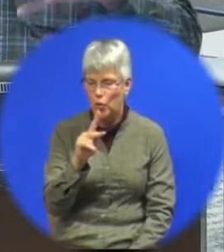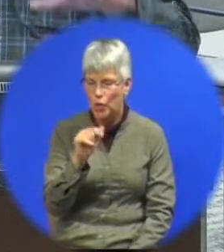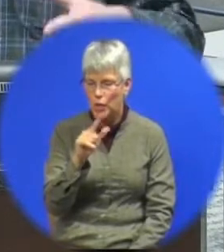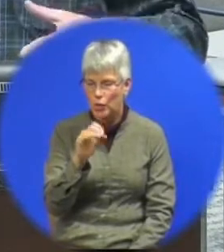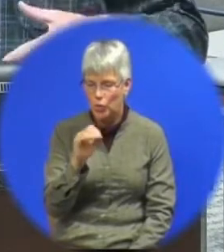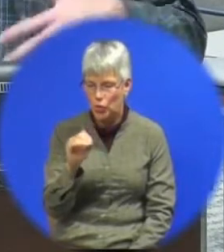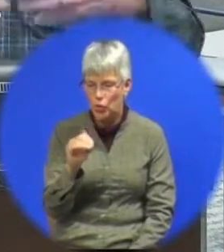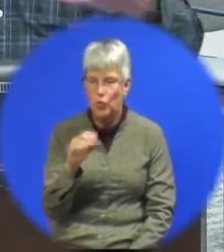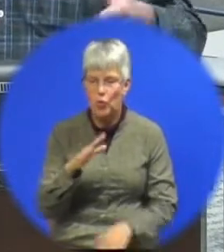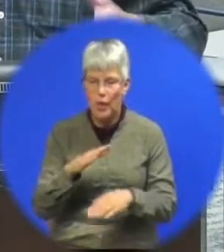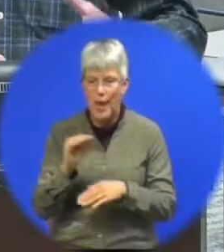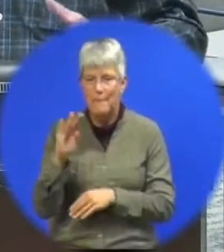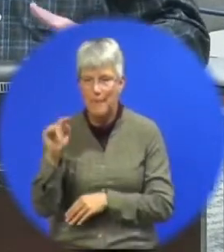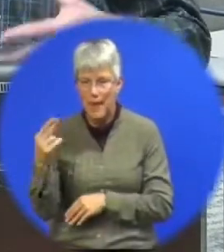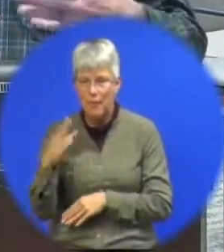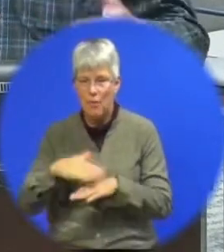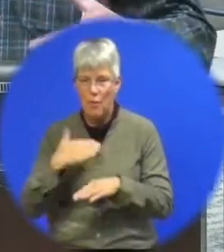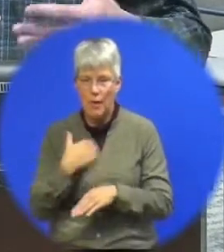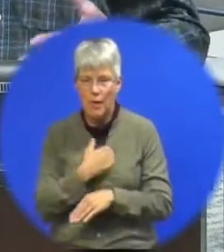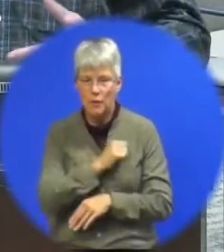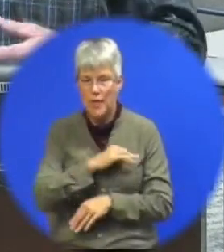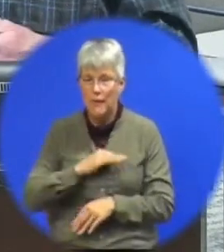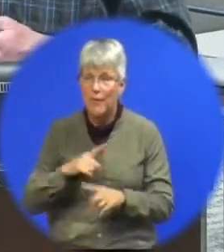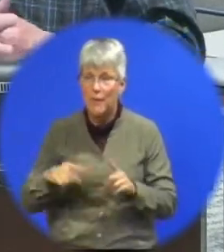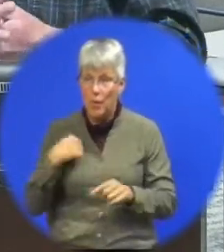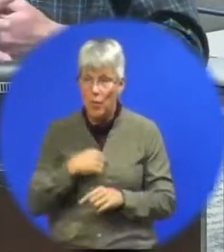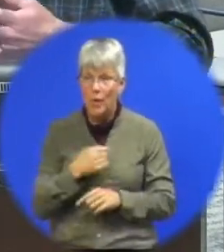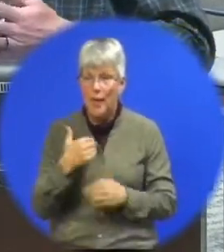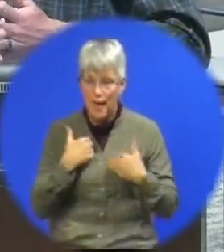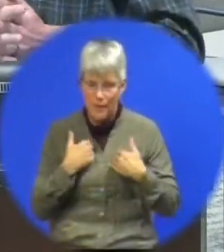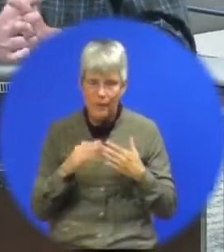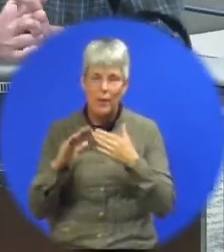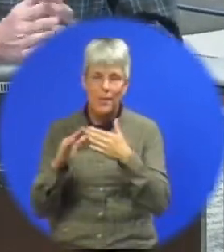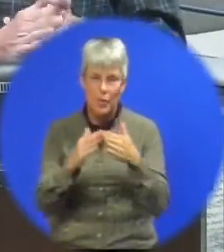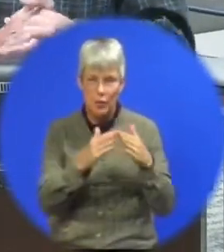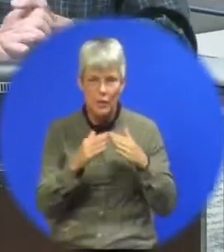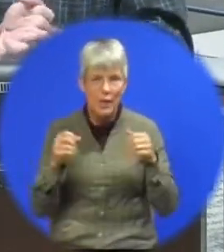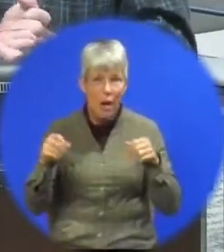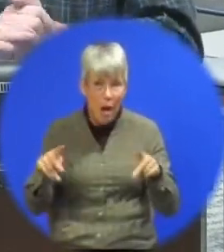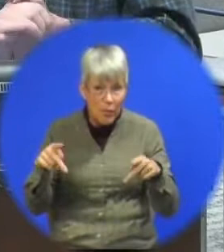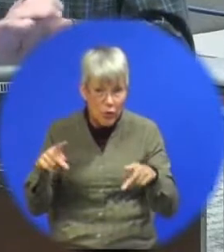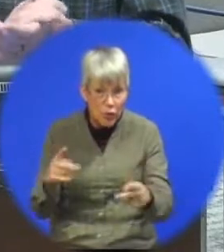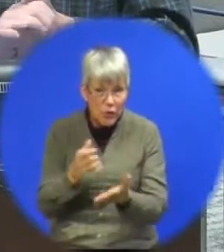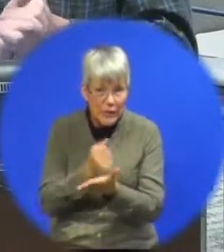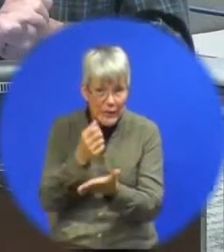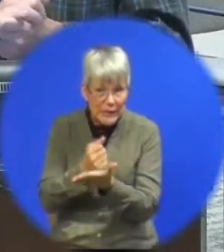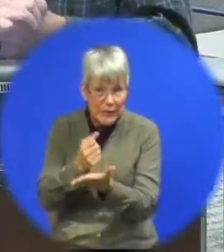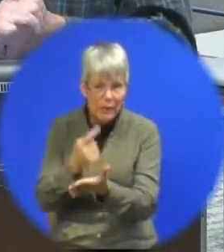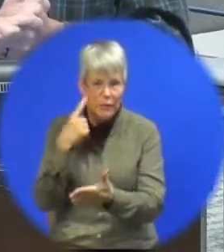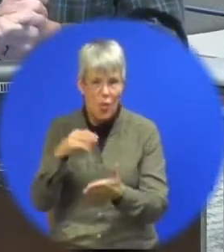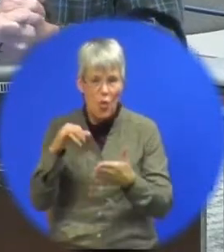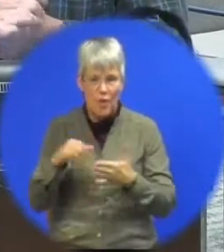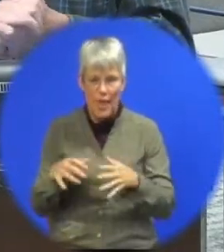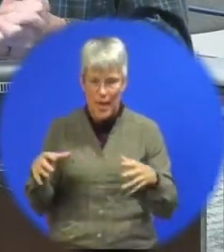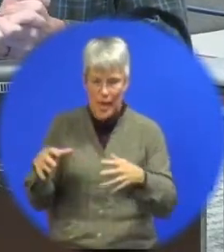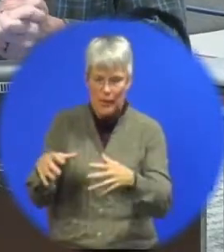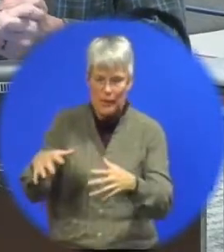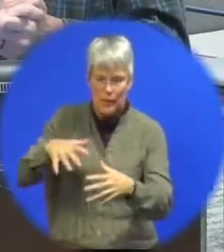recreation opportunities, the community opportunities for that parcel of land.